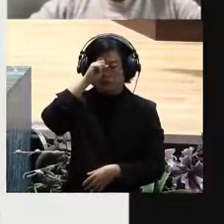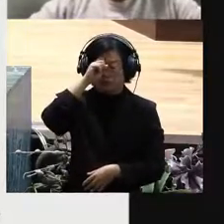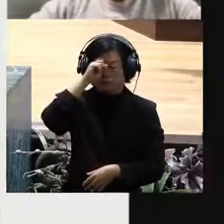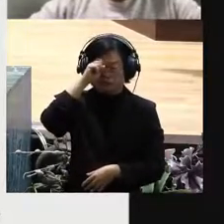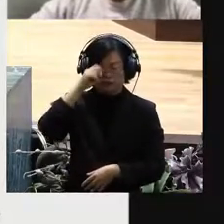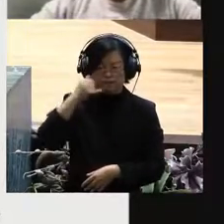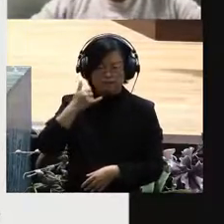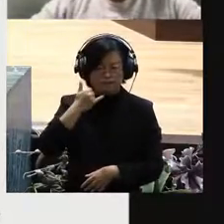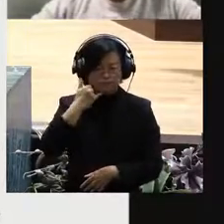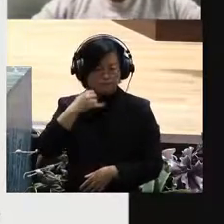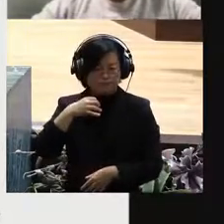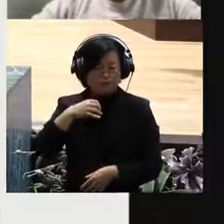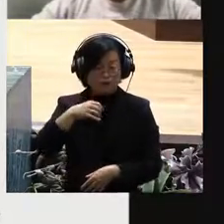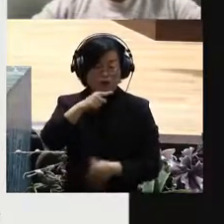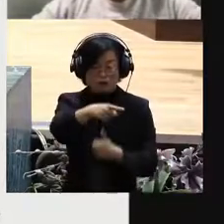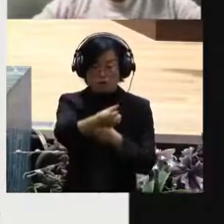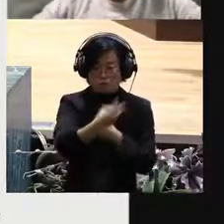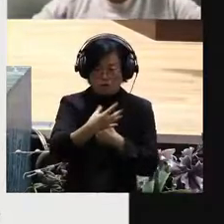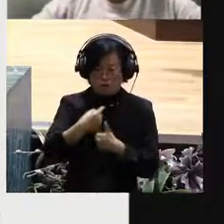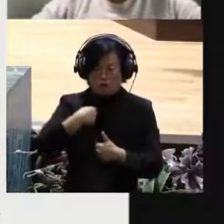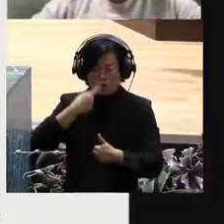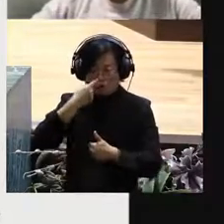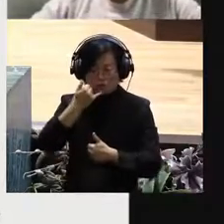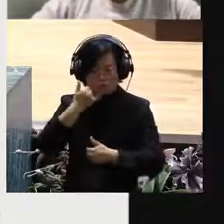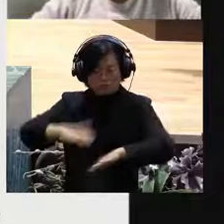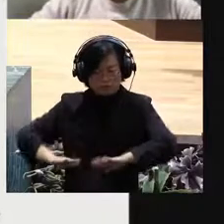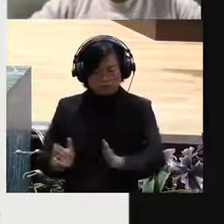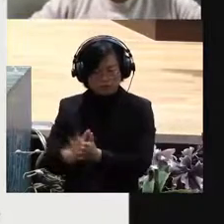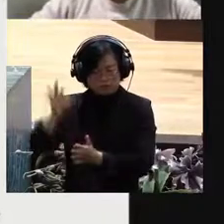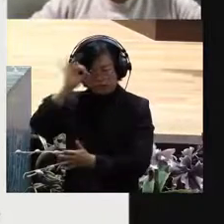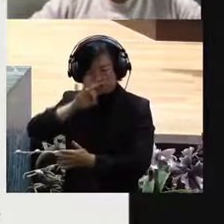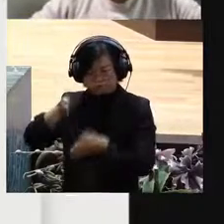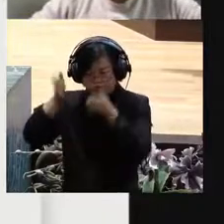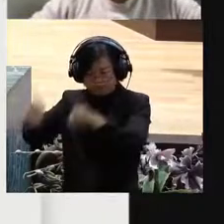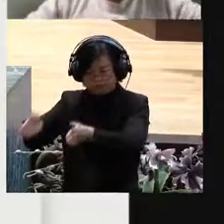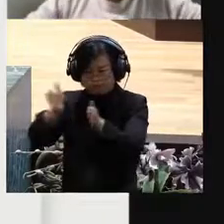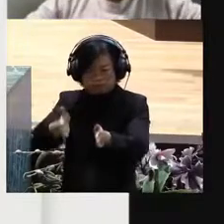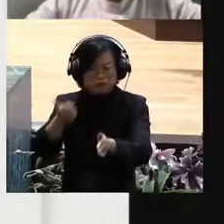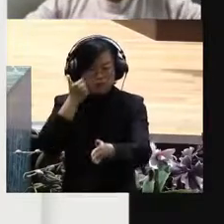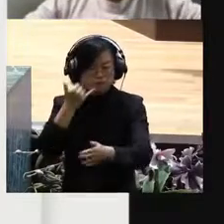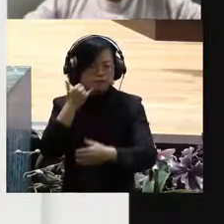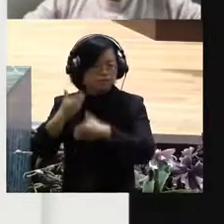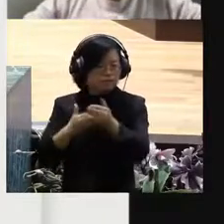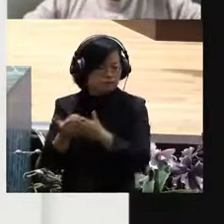a conclusion that we need to work as a single unit to solve most of these problems.